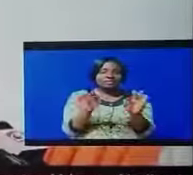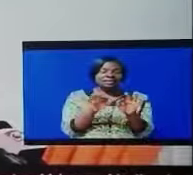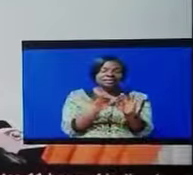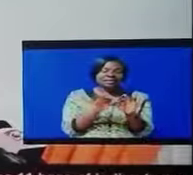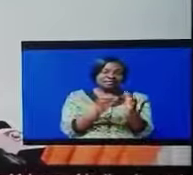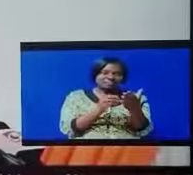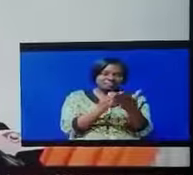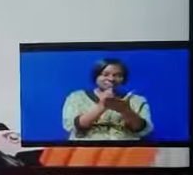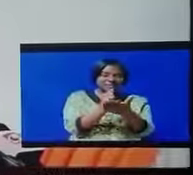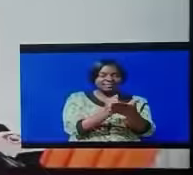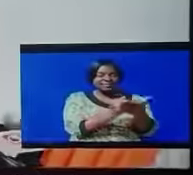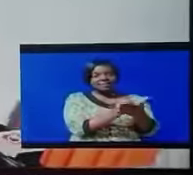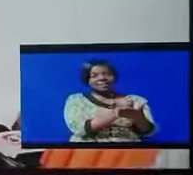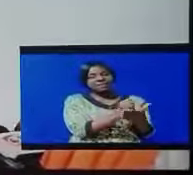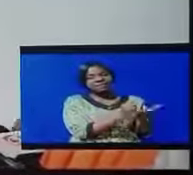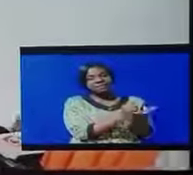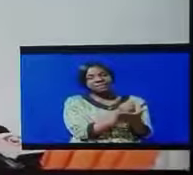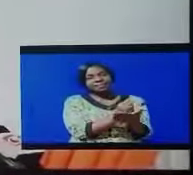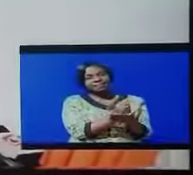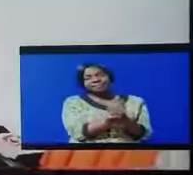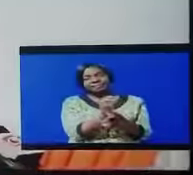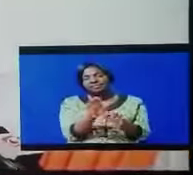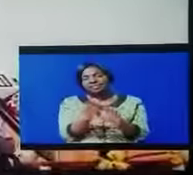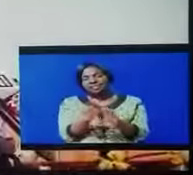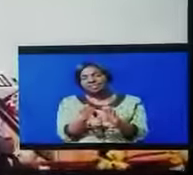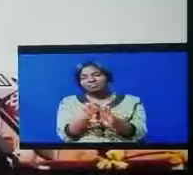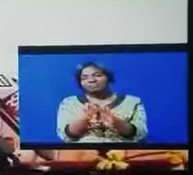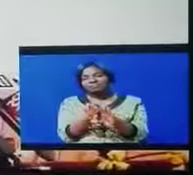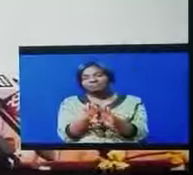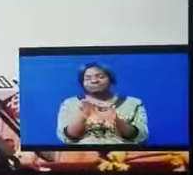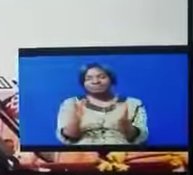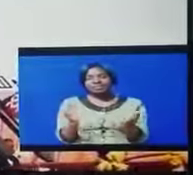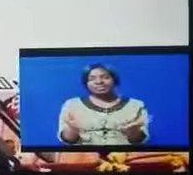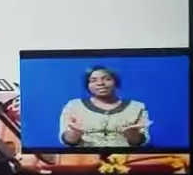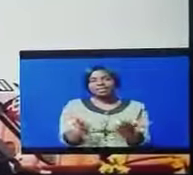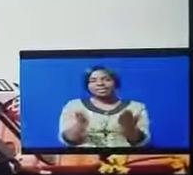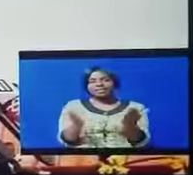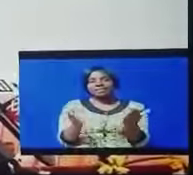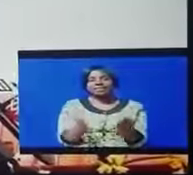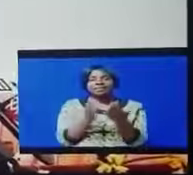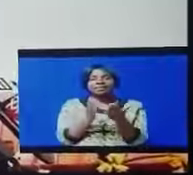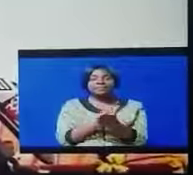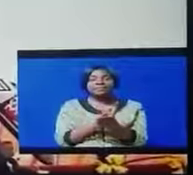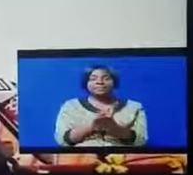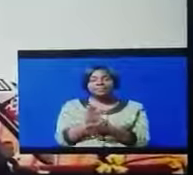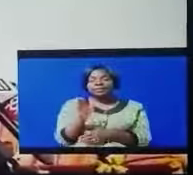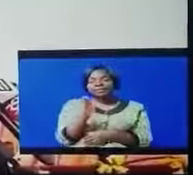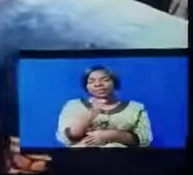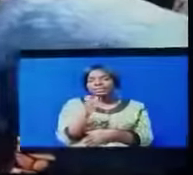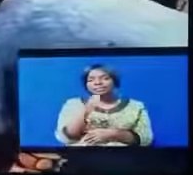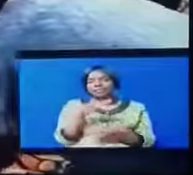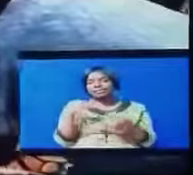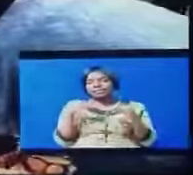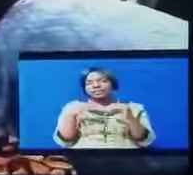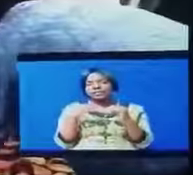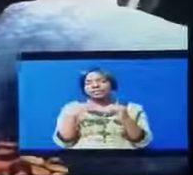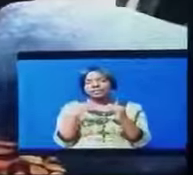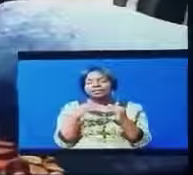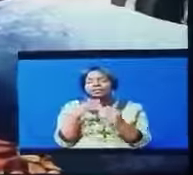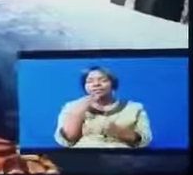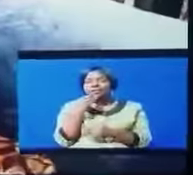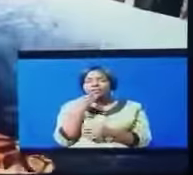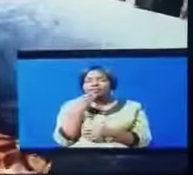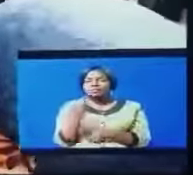on ameliorating the agony of fellow human beings. In her remarks, Minister of Gender Dr. Jean Kalirani commends the